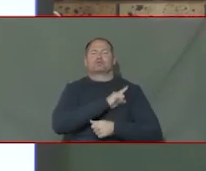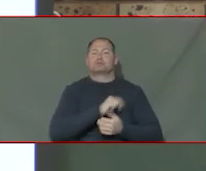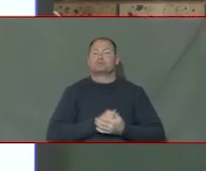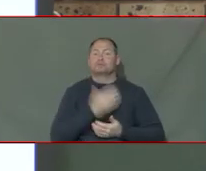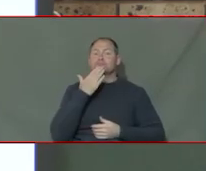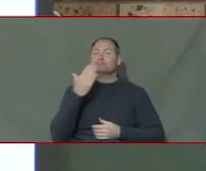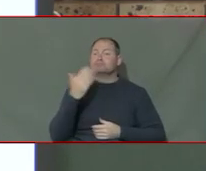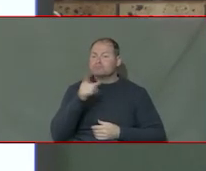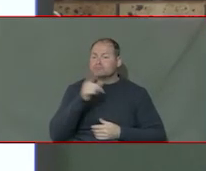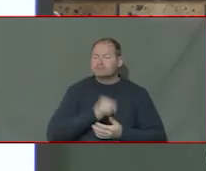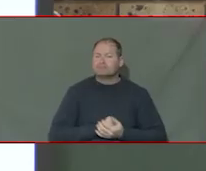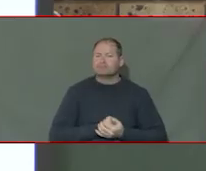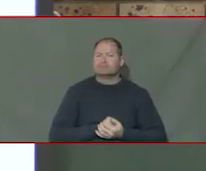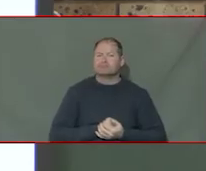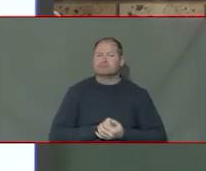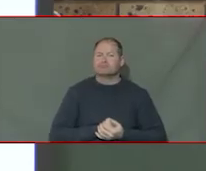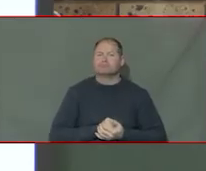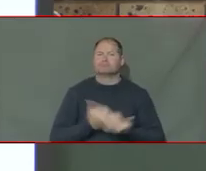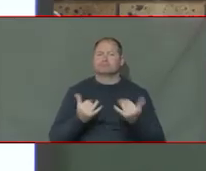much.